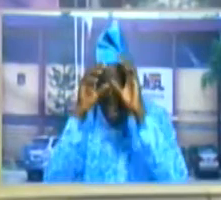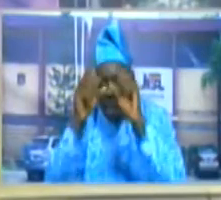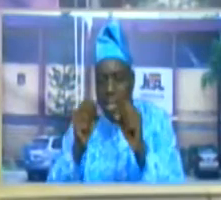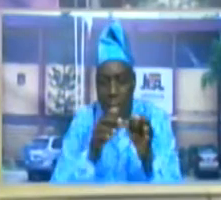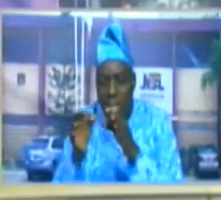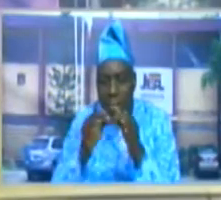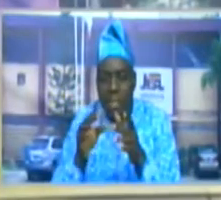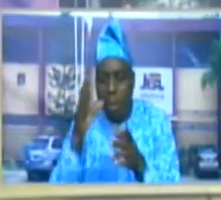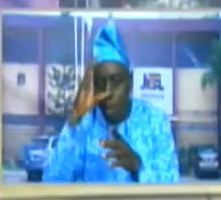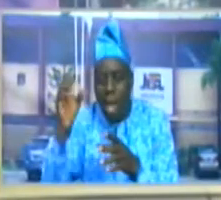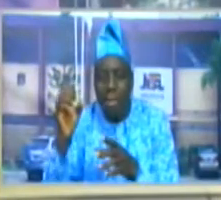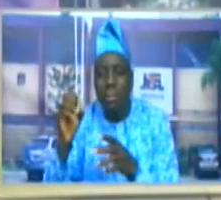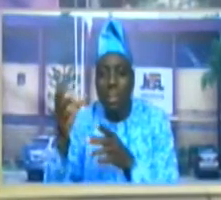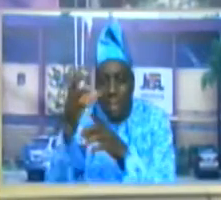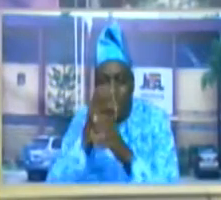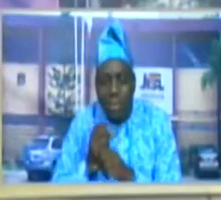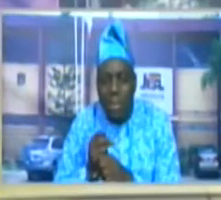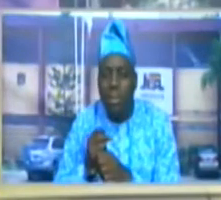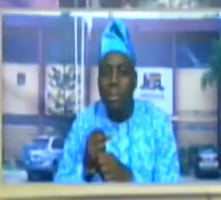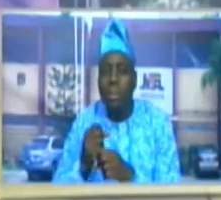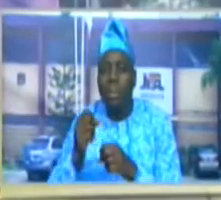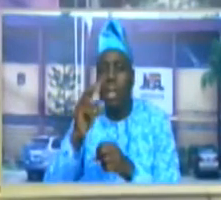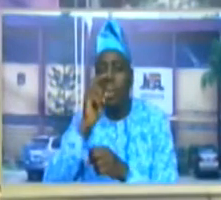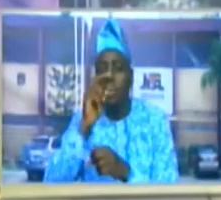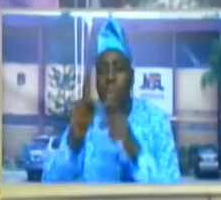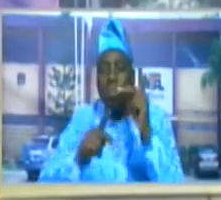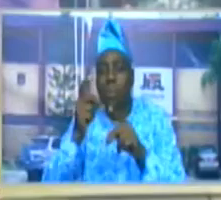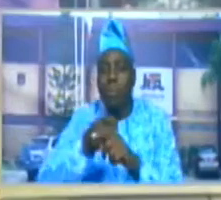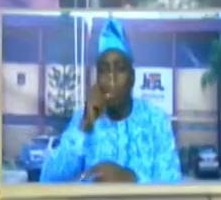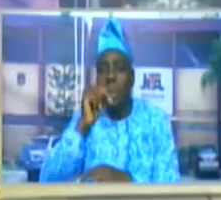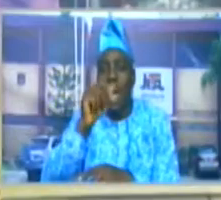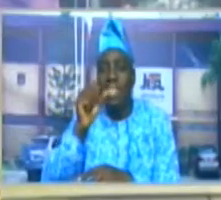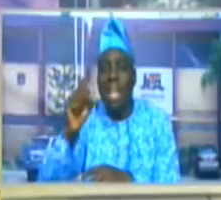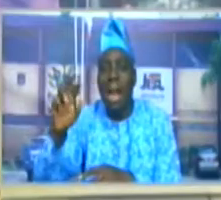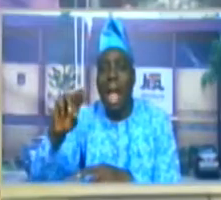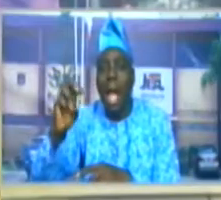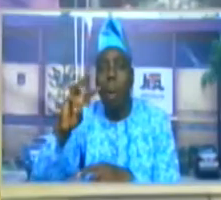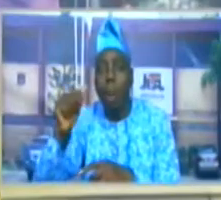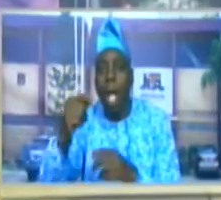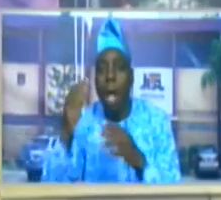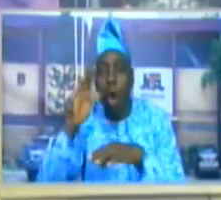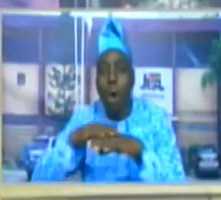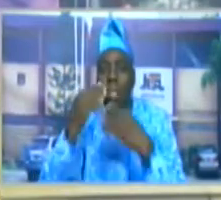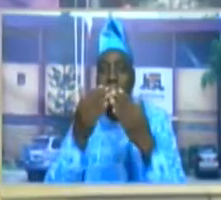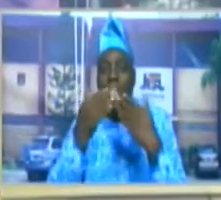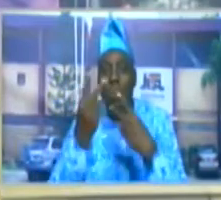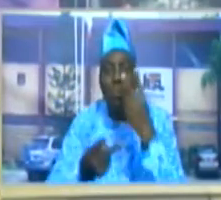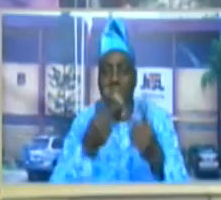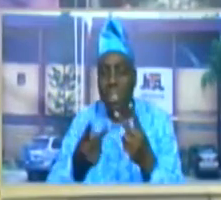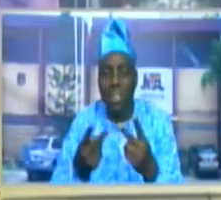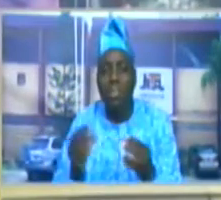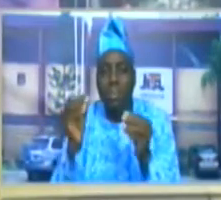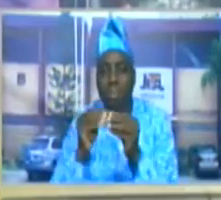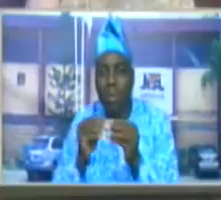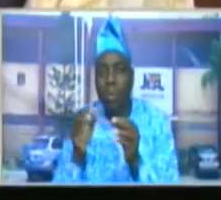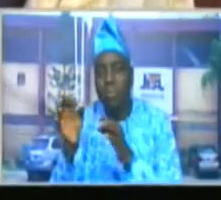while receiving a high-powered delegation from Nasarawa State on a thank you visit. State House correspondent Adamu Sambu